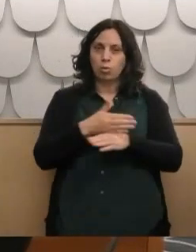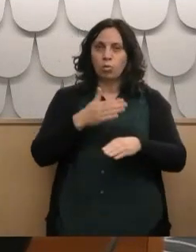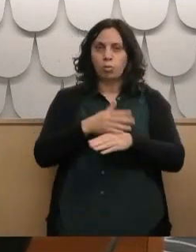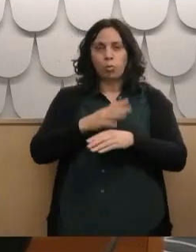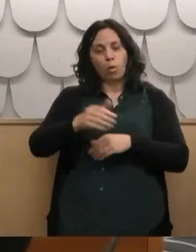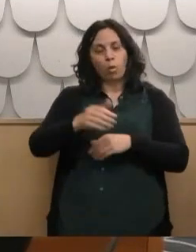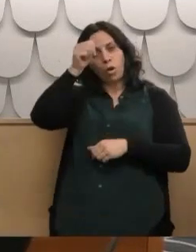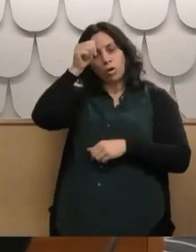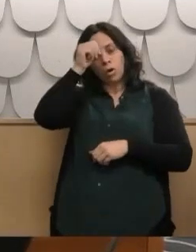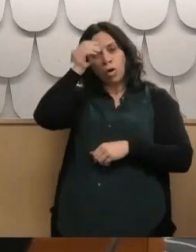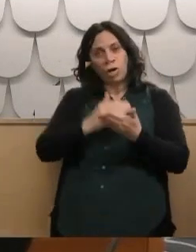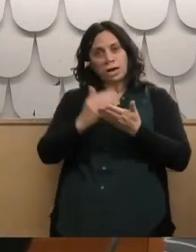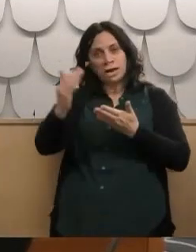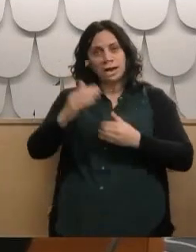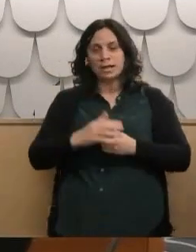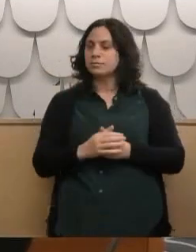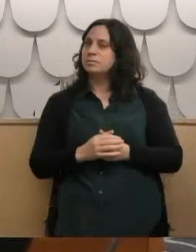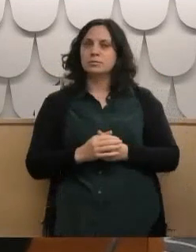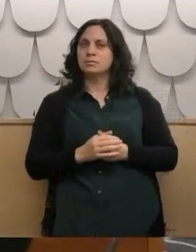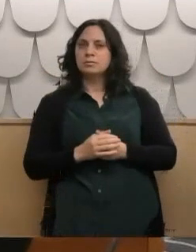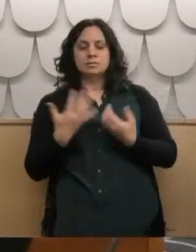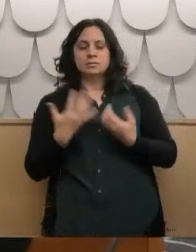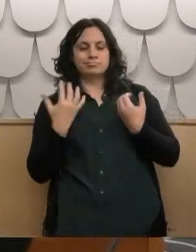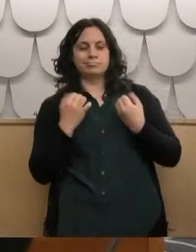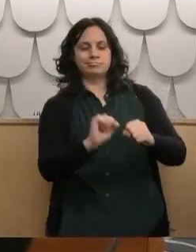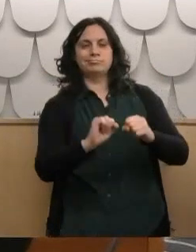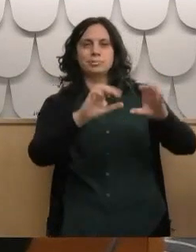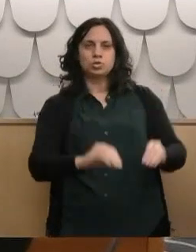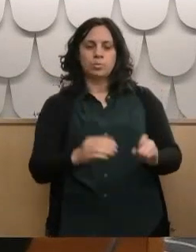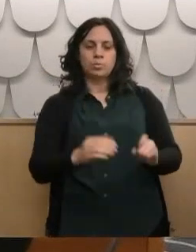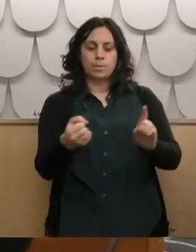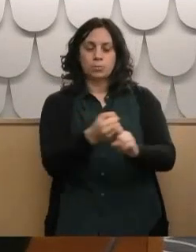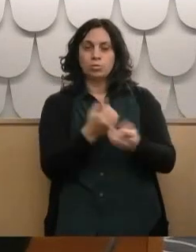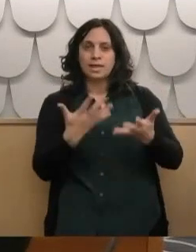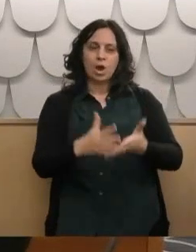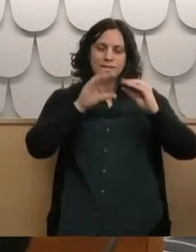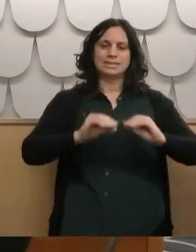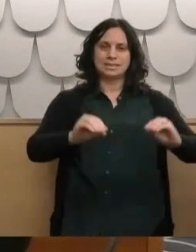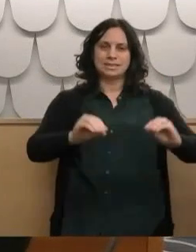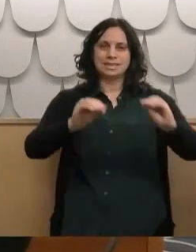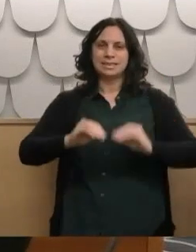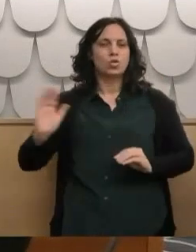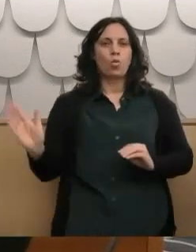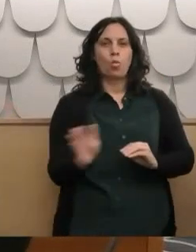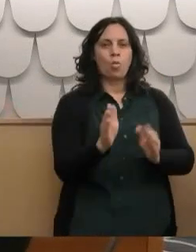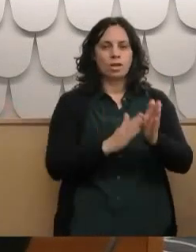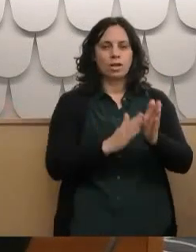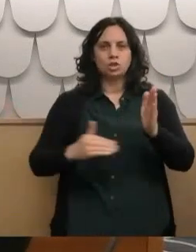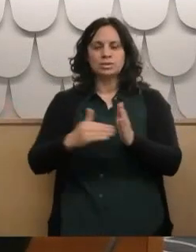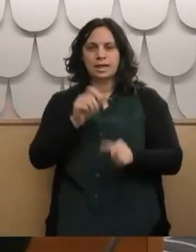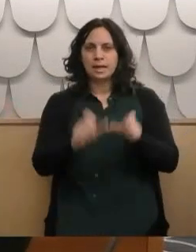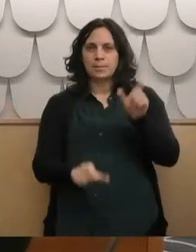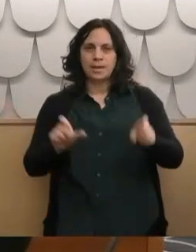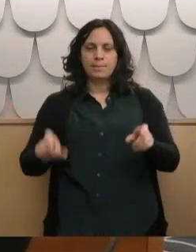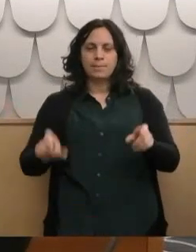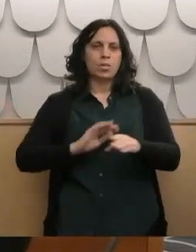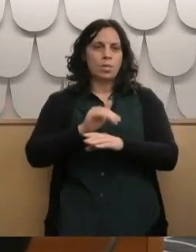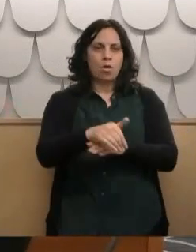do to prevent abuse is to educate all New Zealanders about abuse and